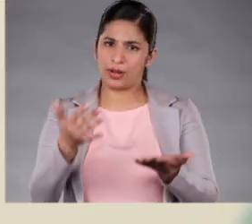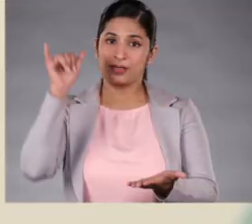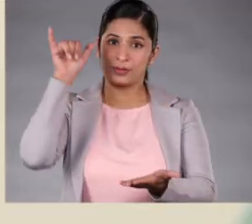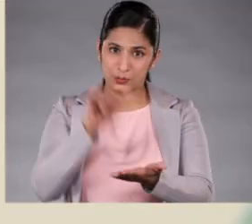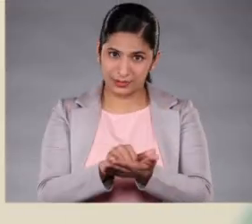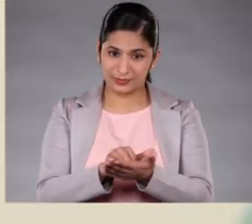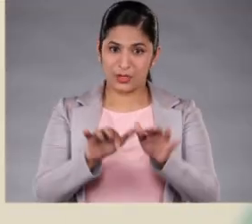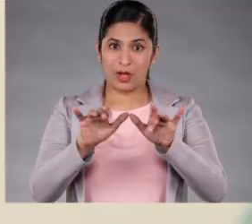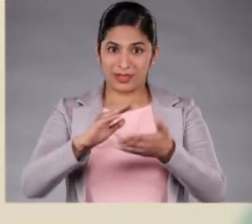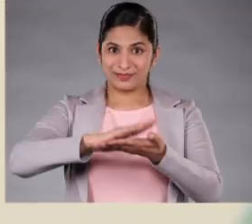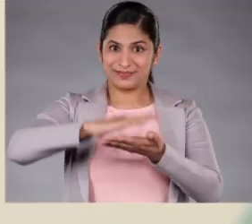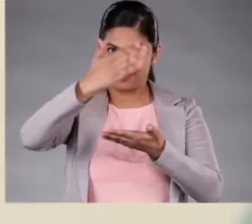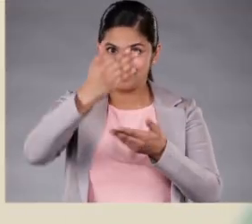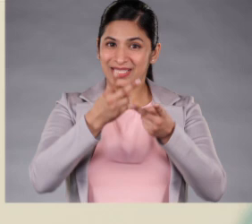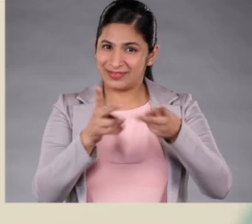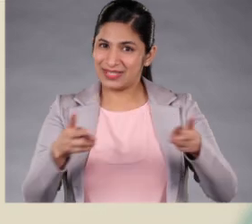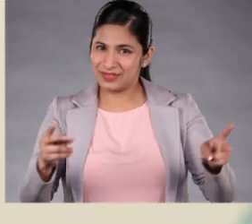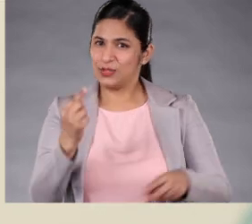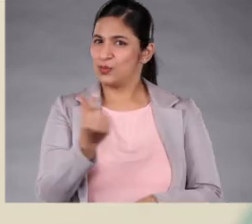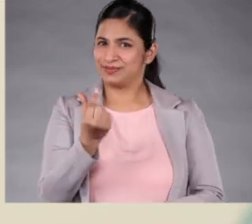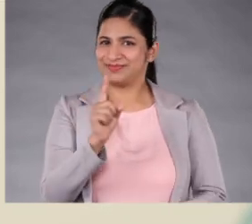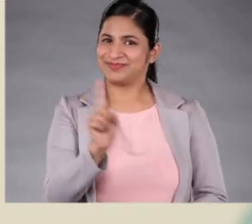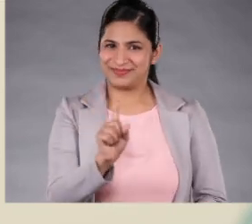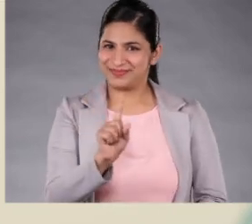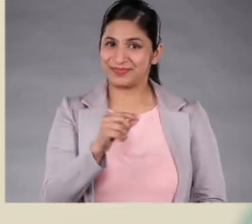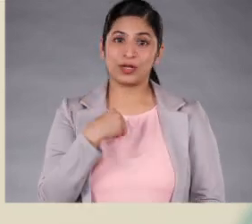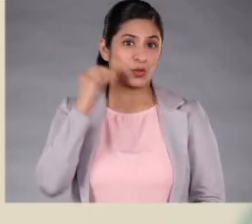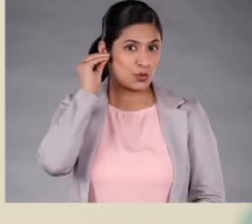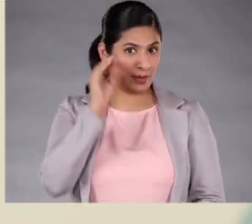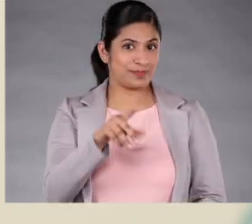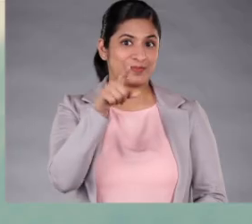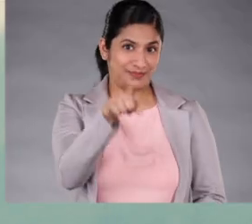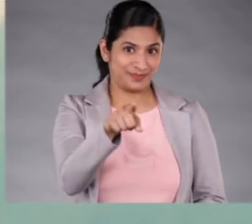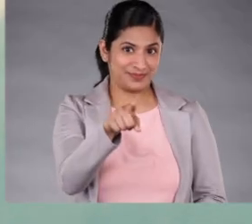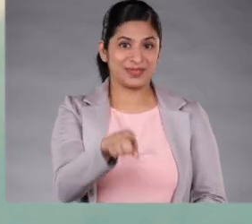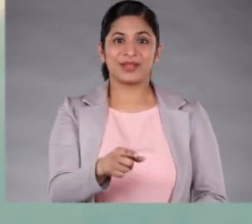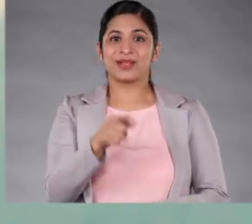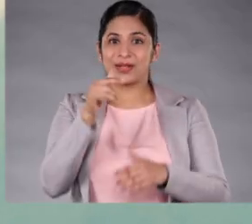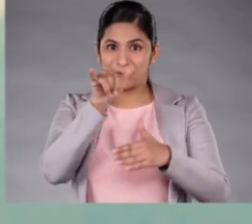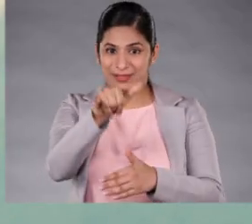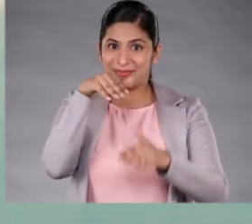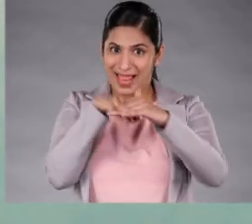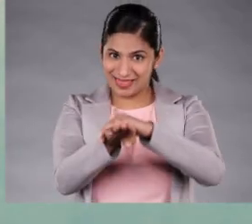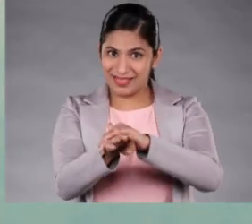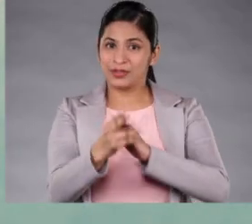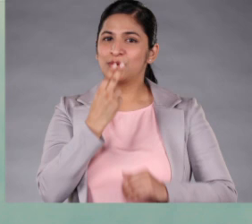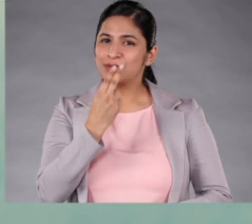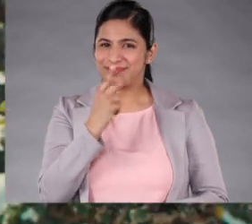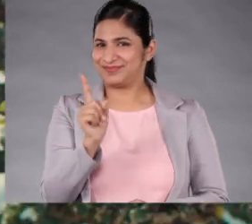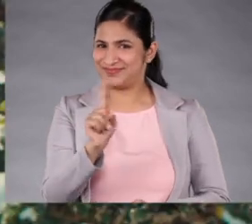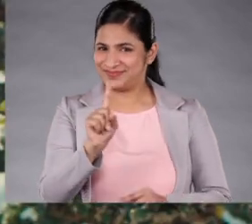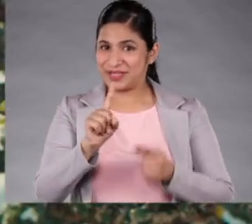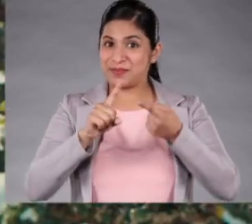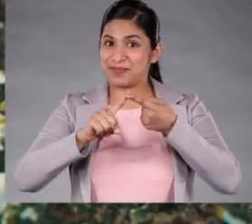All large electronic devices such as laptops must be stored for taxi, takeoff and landing. We remind you that this is a no-smoking